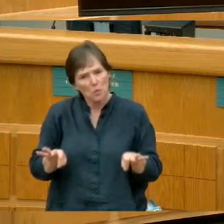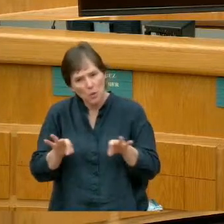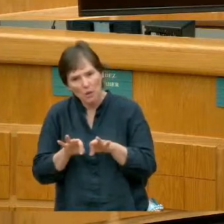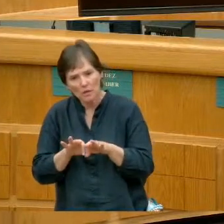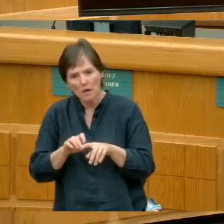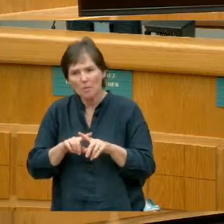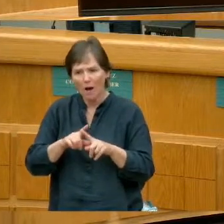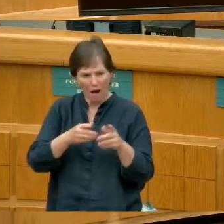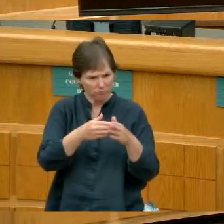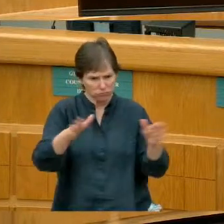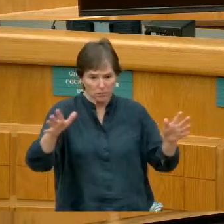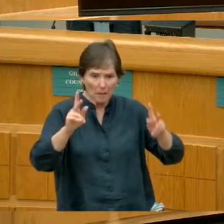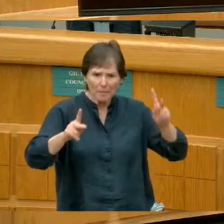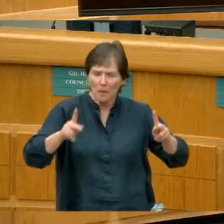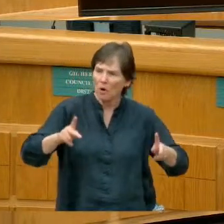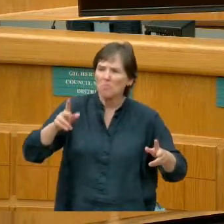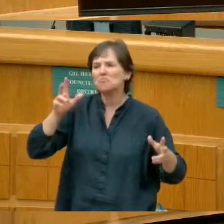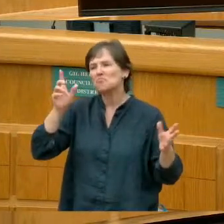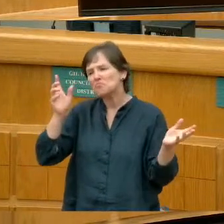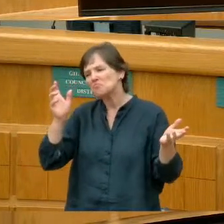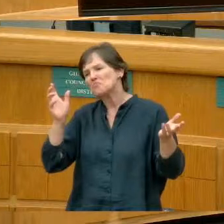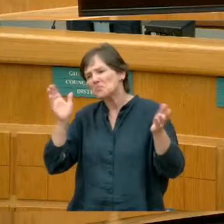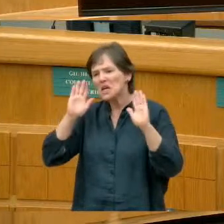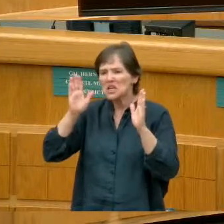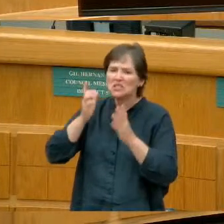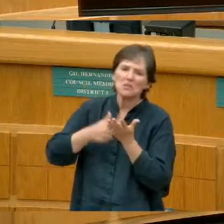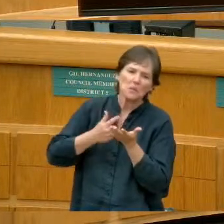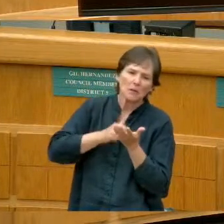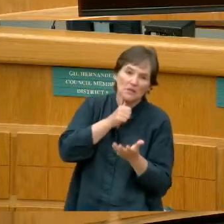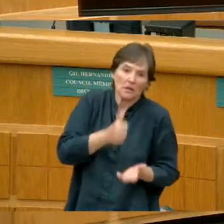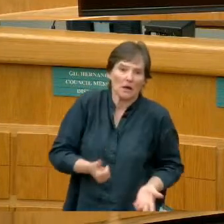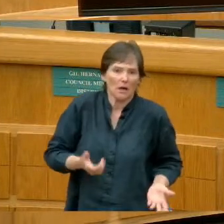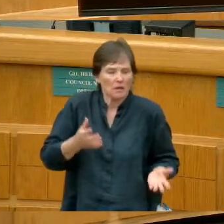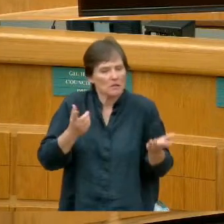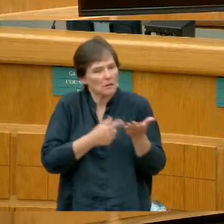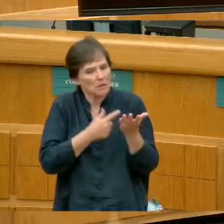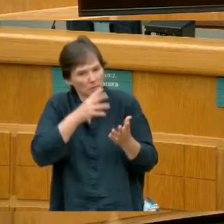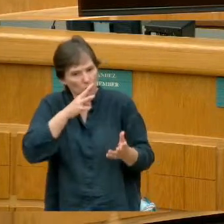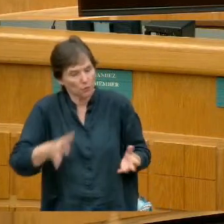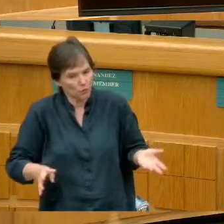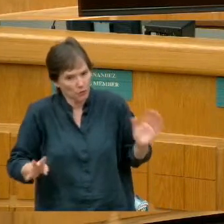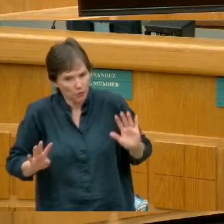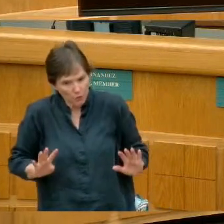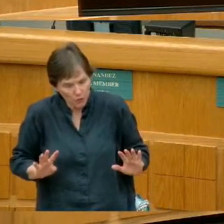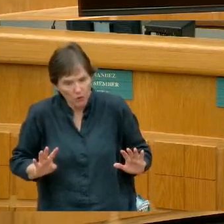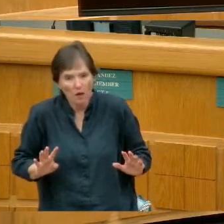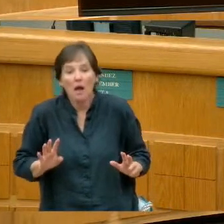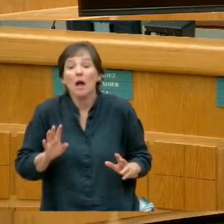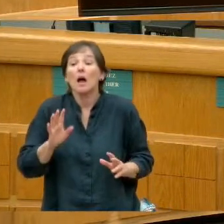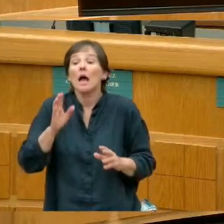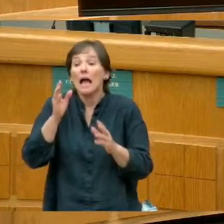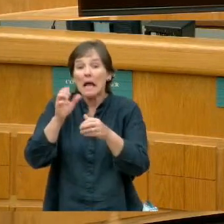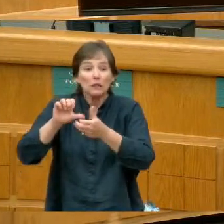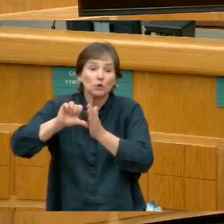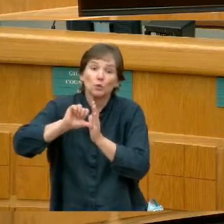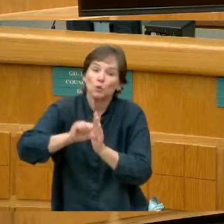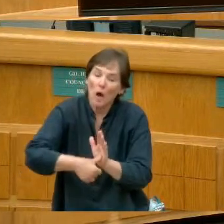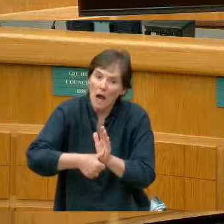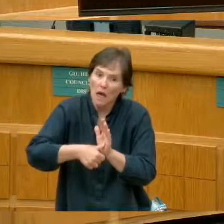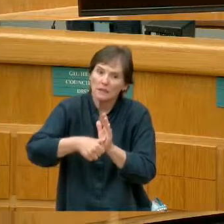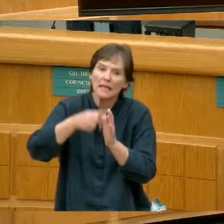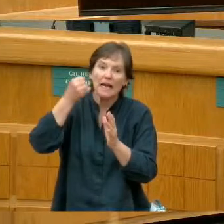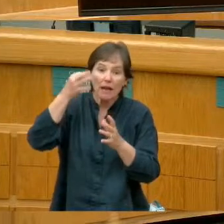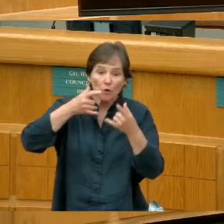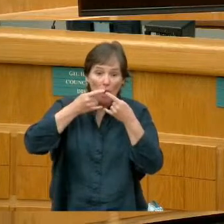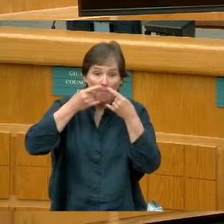hear. A great example that I cannot stress enough is just because you have a mask on, that does not mean that